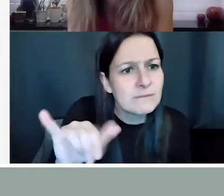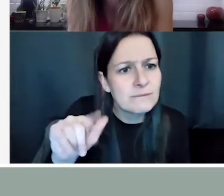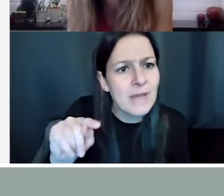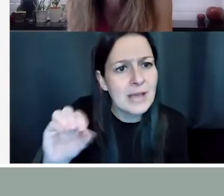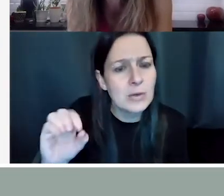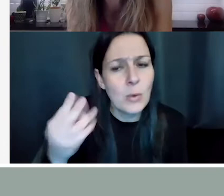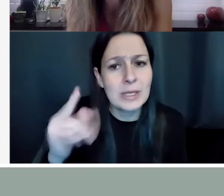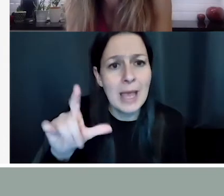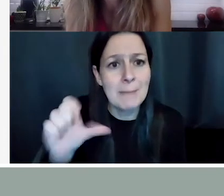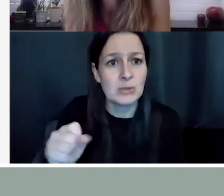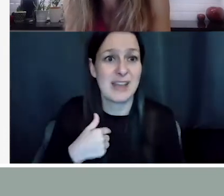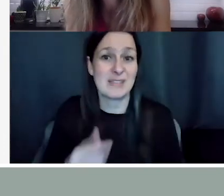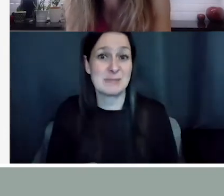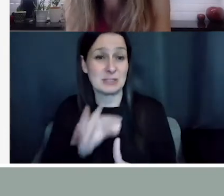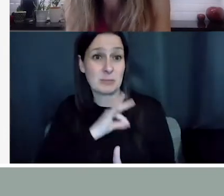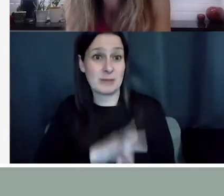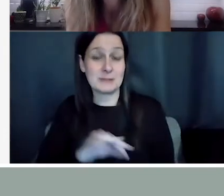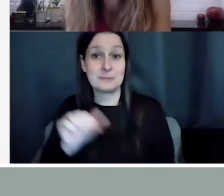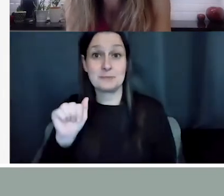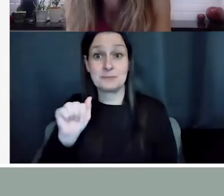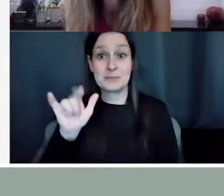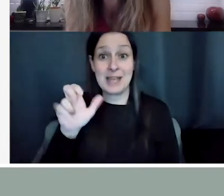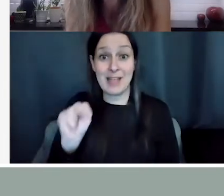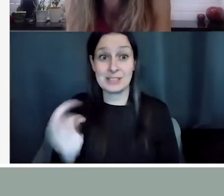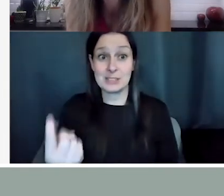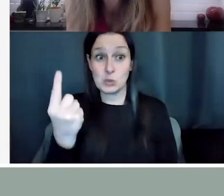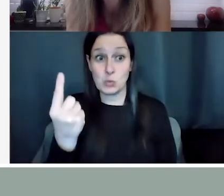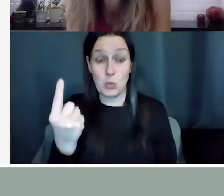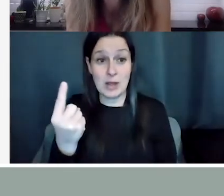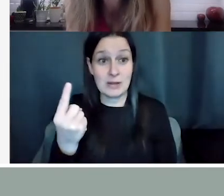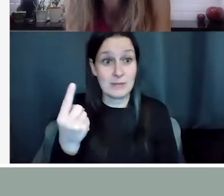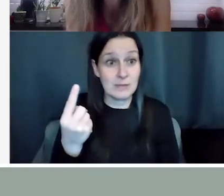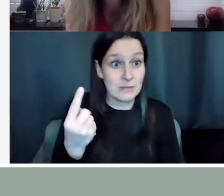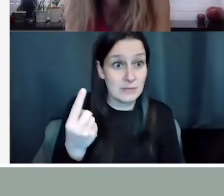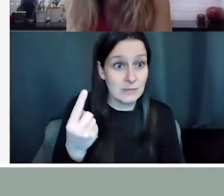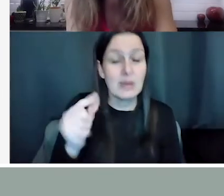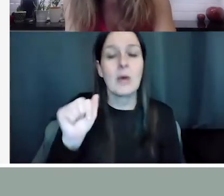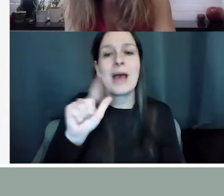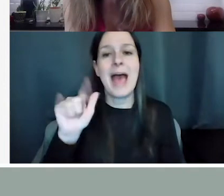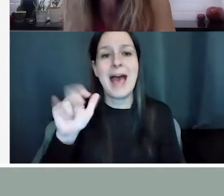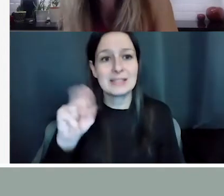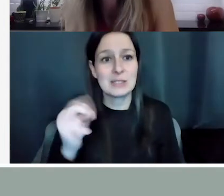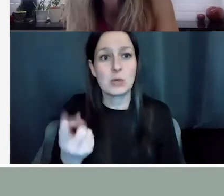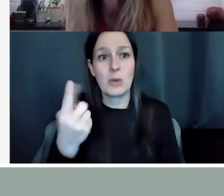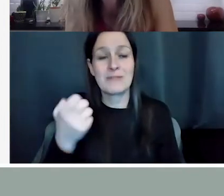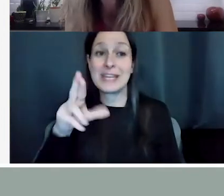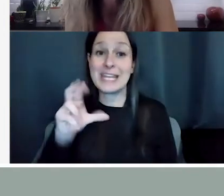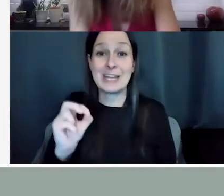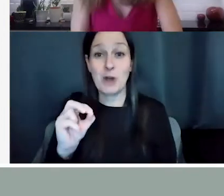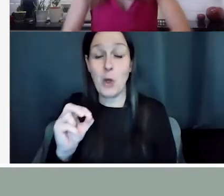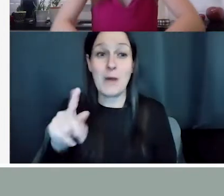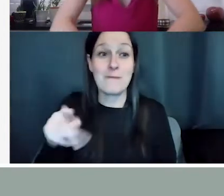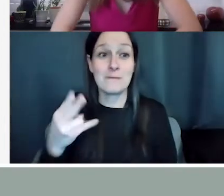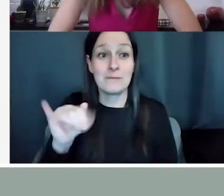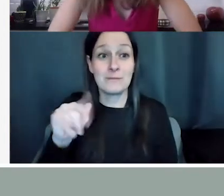So allicin is one of the hero phytonutrients in garlic. And when you smash your garlic,